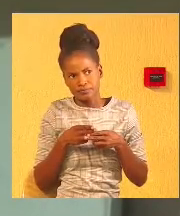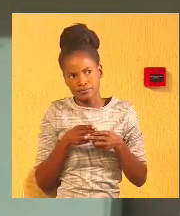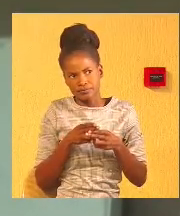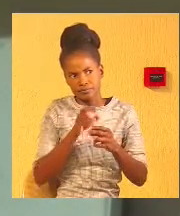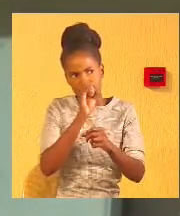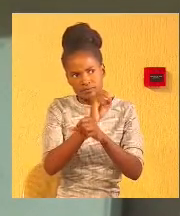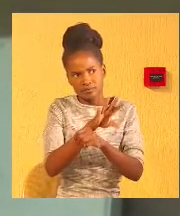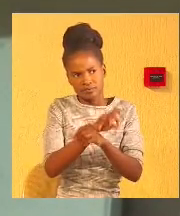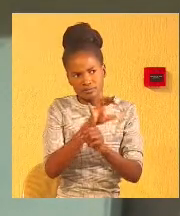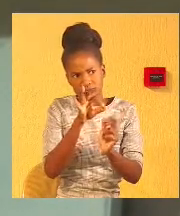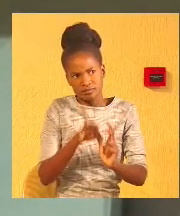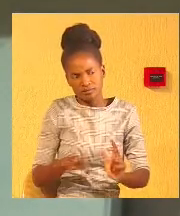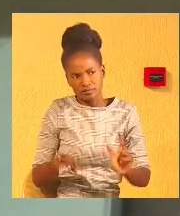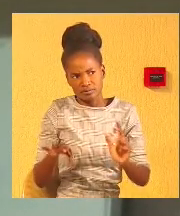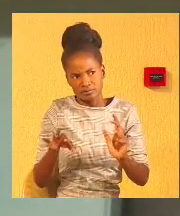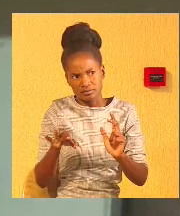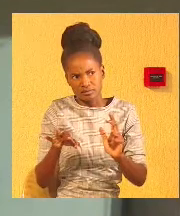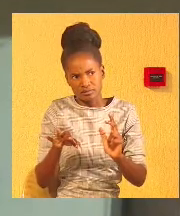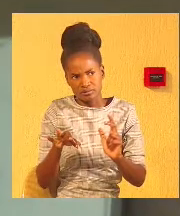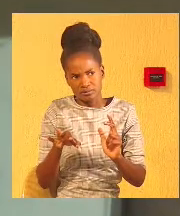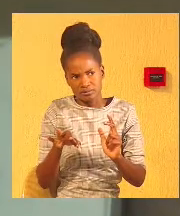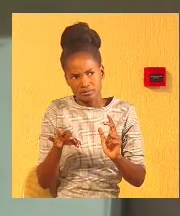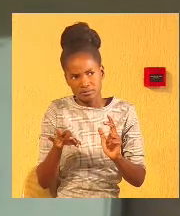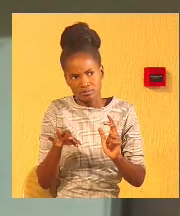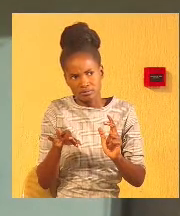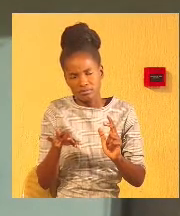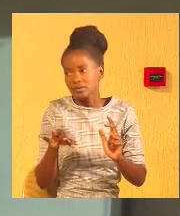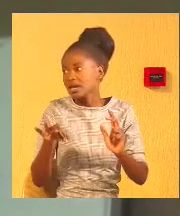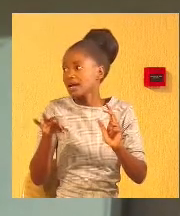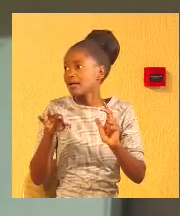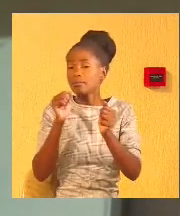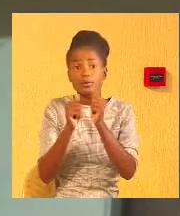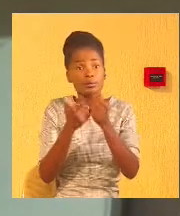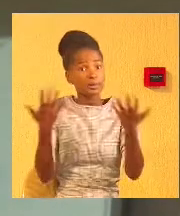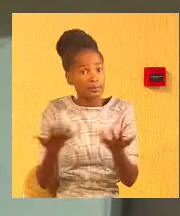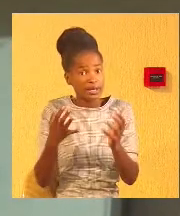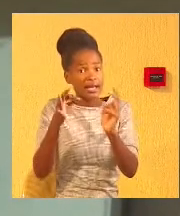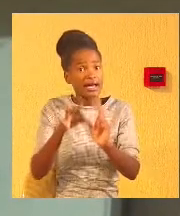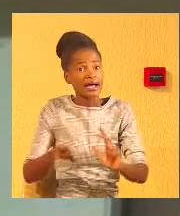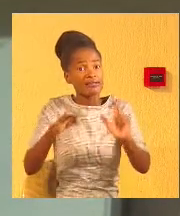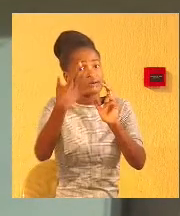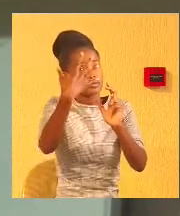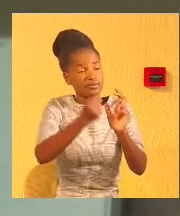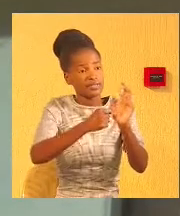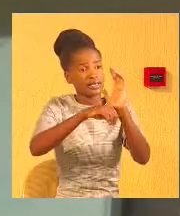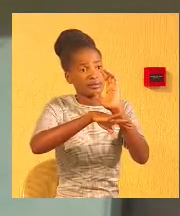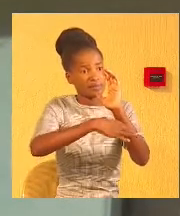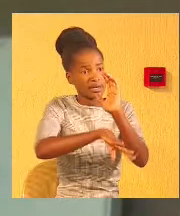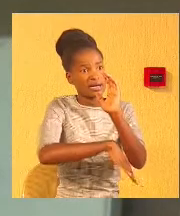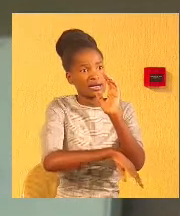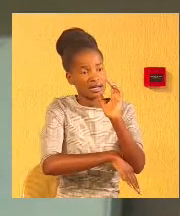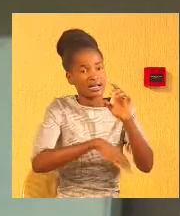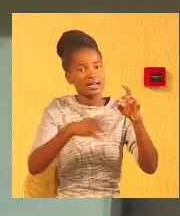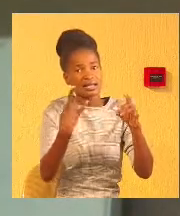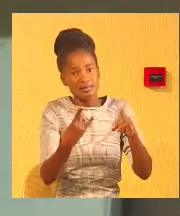are sitting with their produce, and he say the fresh produce are open. My question is, as the fresh